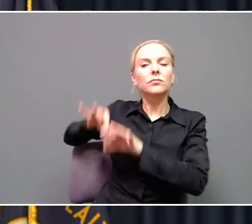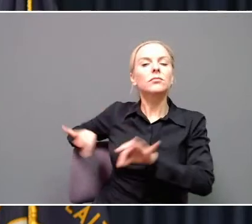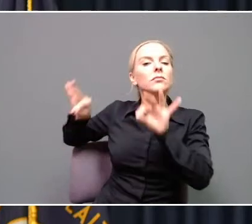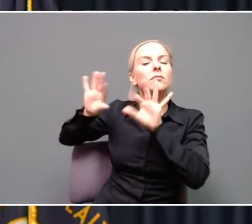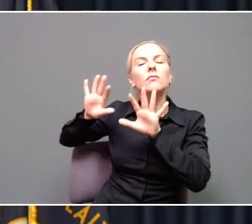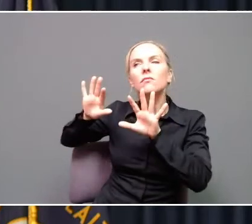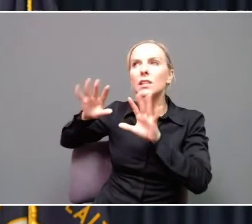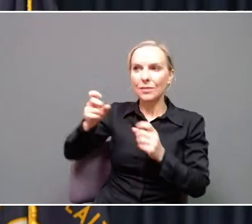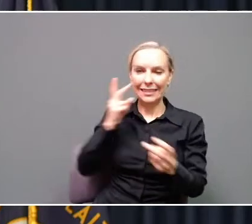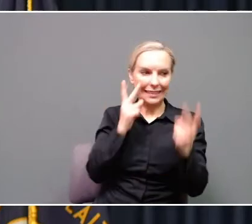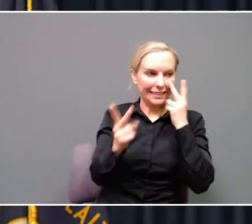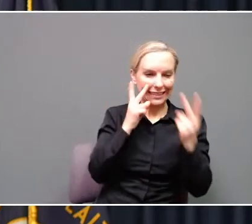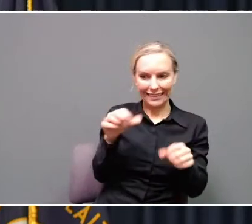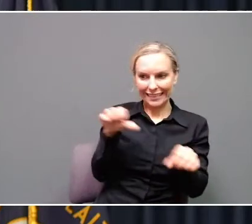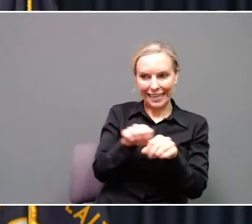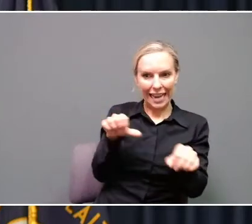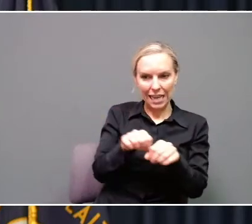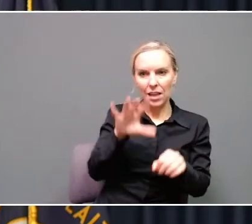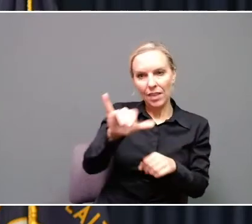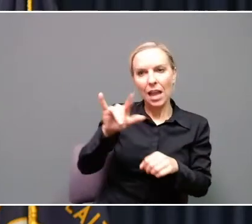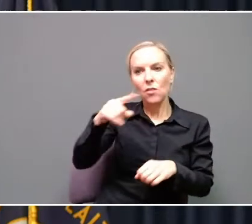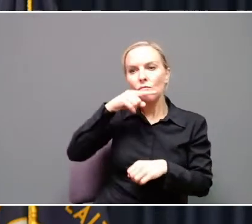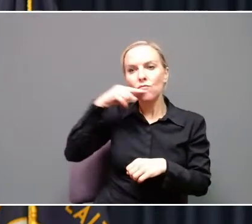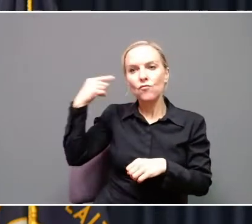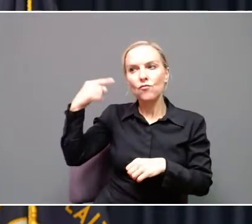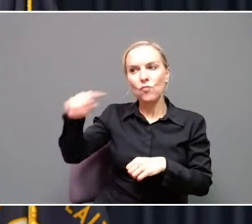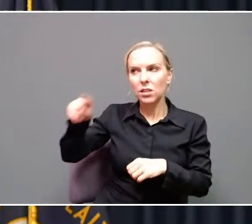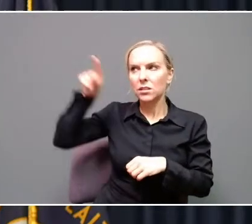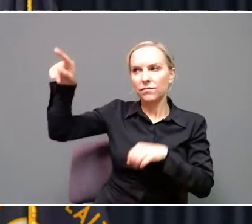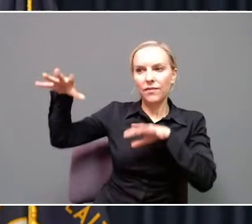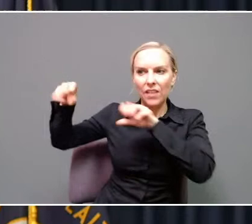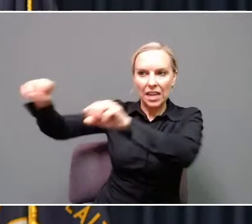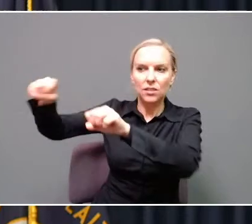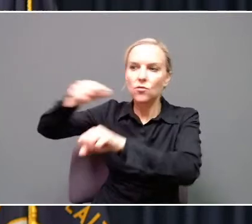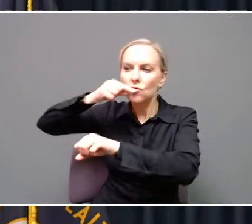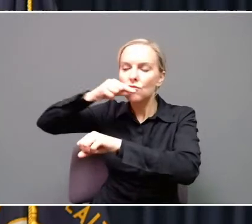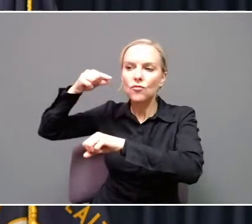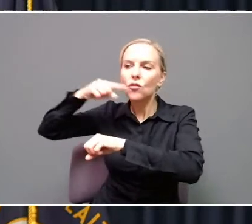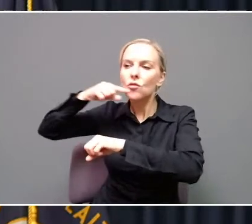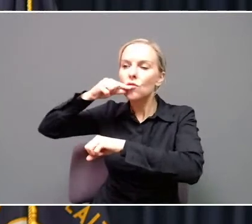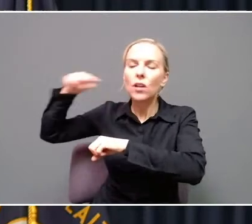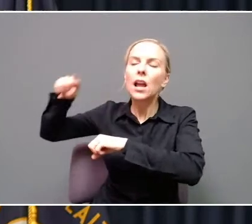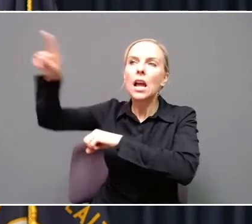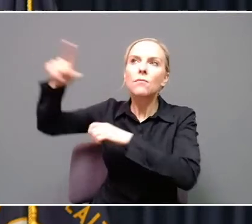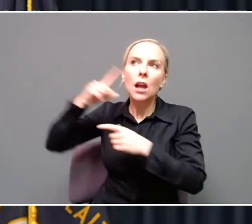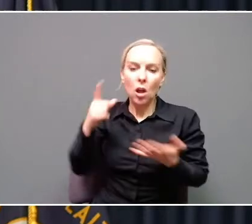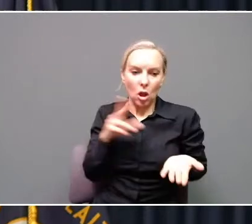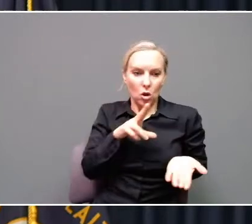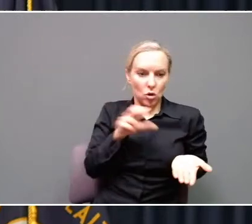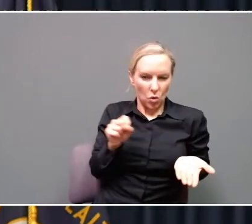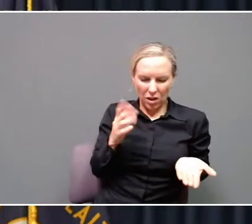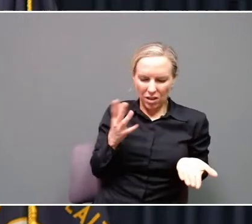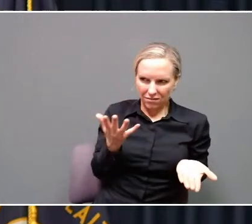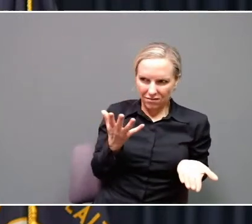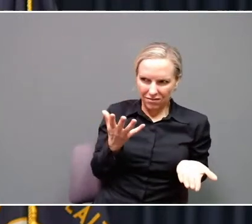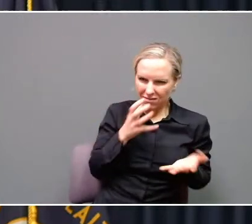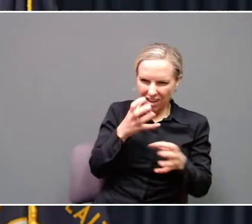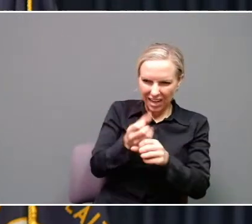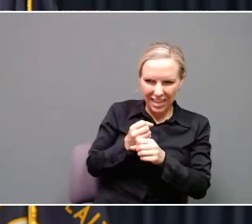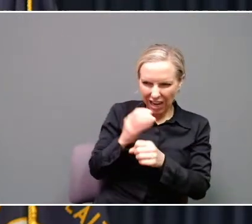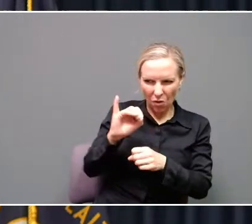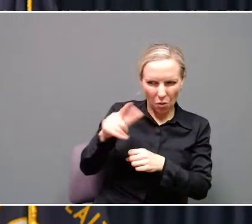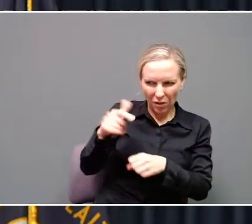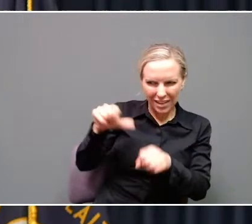we're seeing in gas, is the Russian invasion of Ukraine. And some of us might wonder how, when the U.S. doesn't get its oil and gas